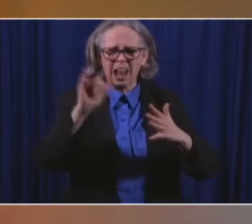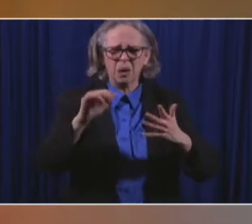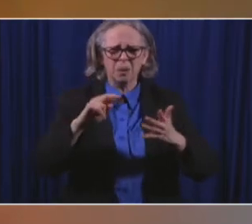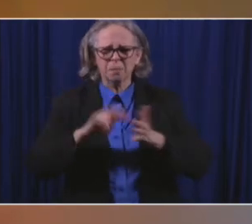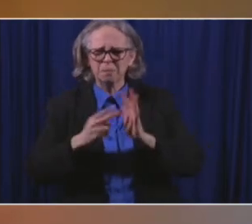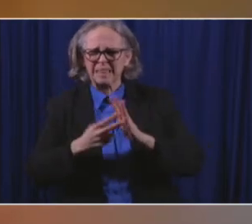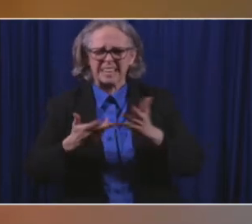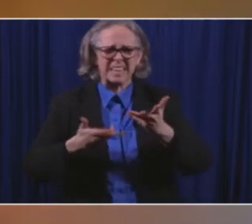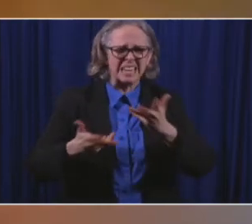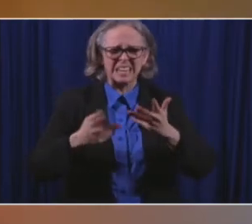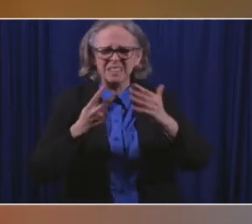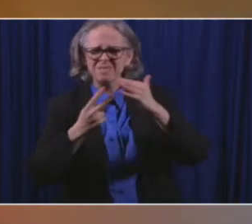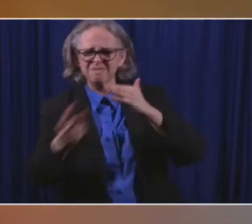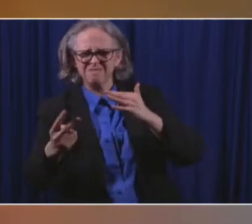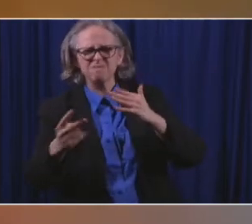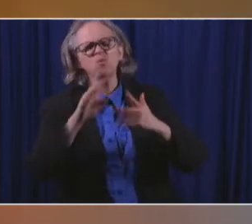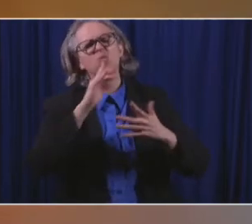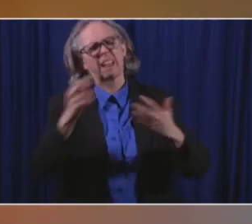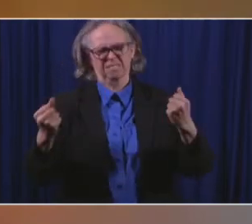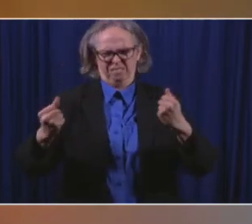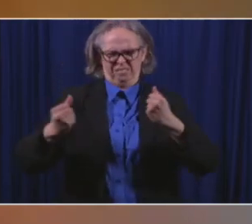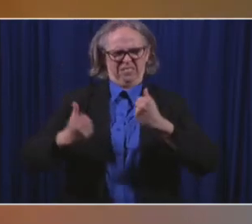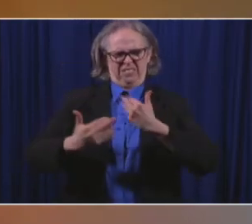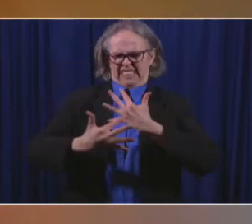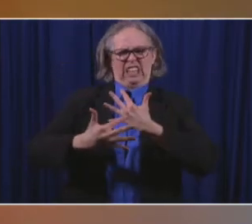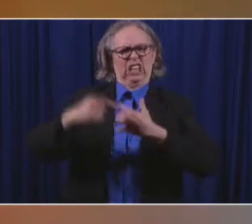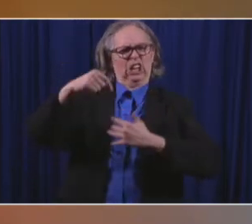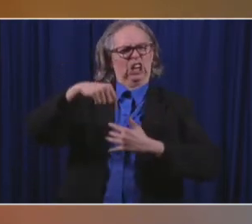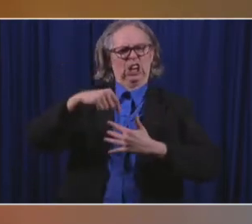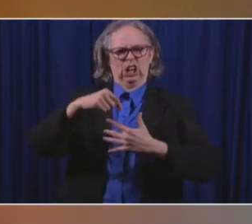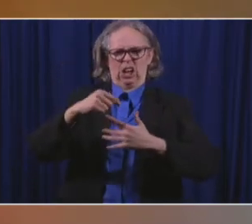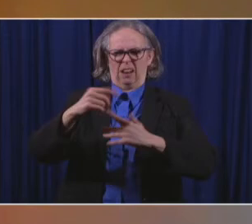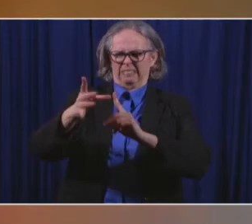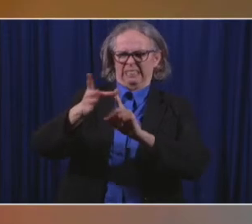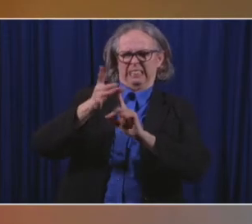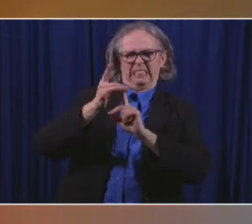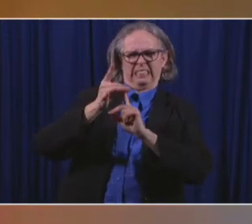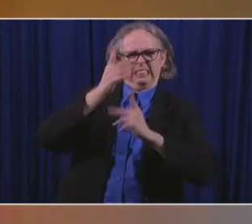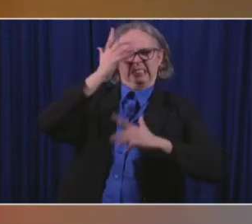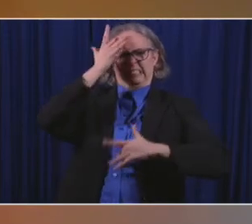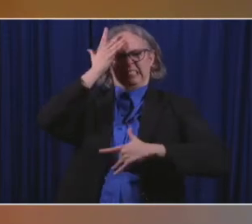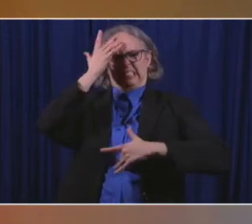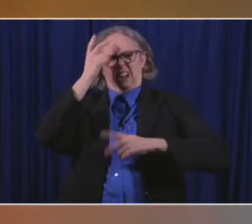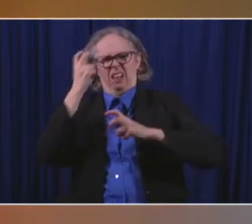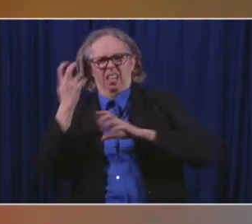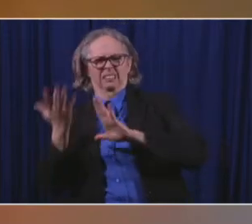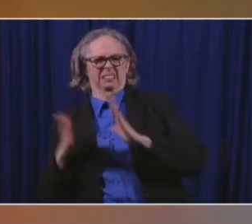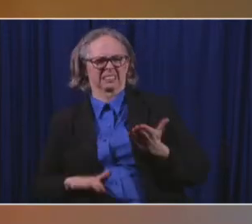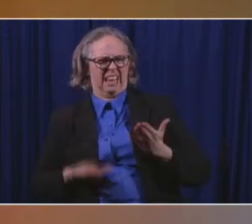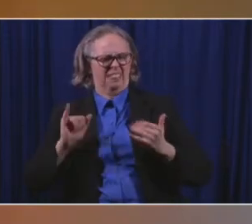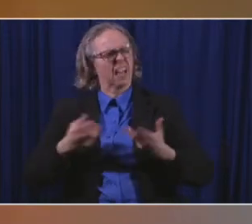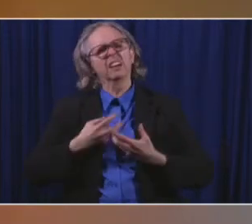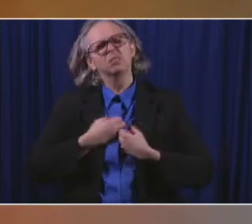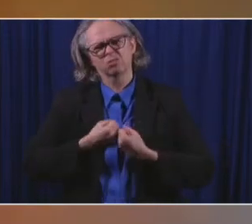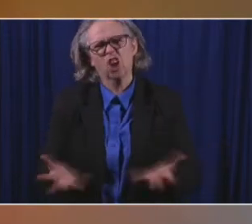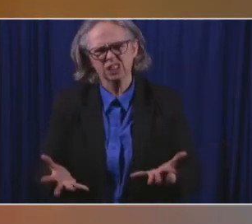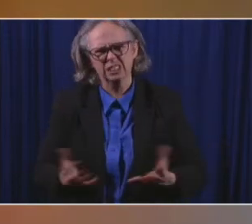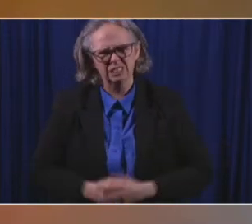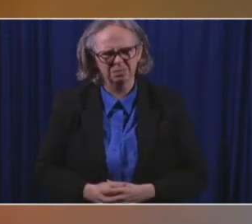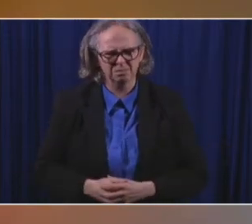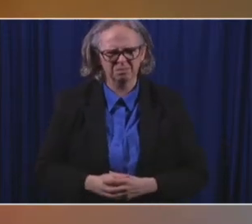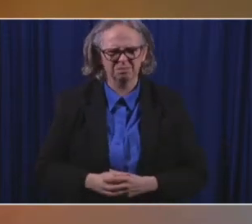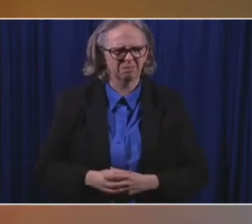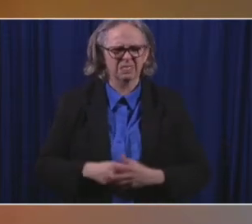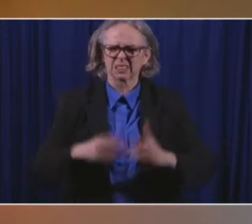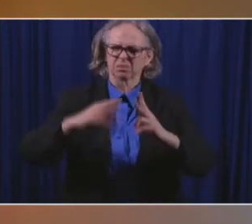just fear is probably the biggest concern right now, and burnout in general, with just general health concerns that all the nurses are having